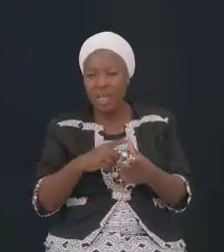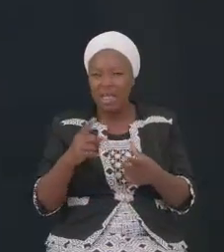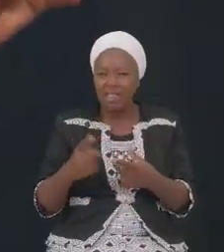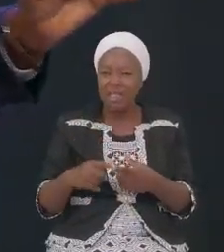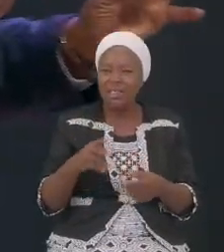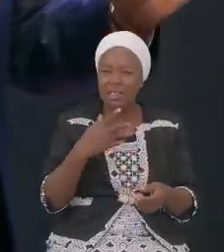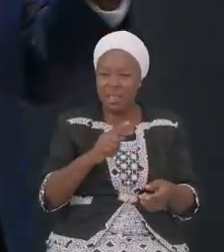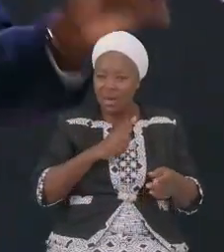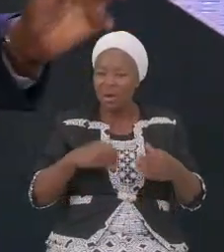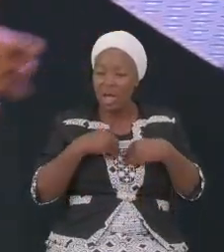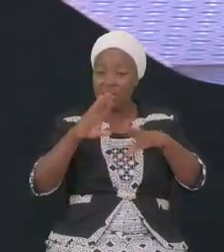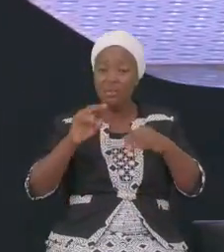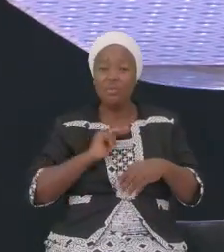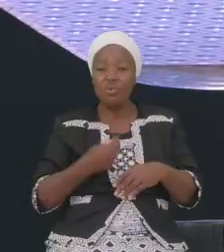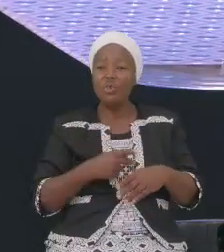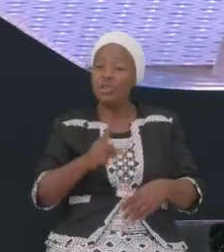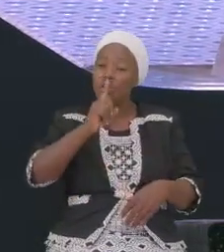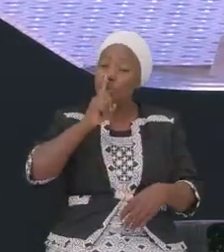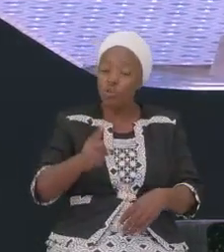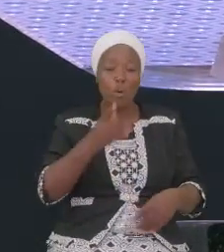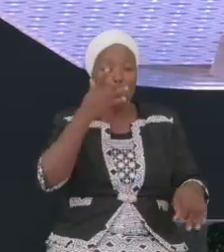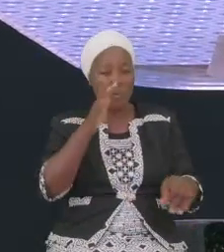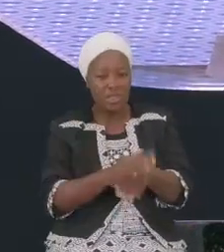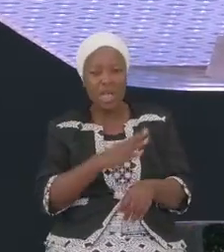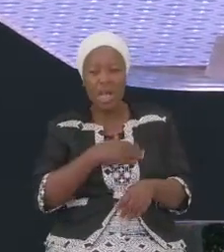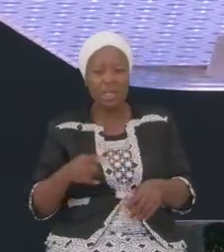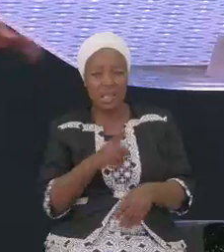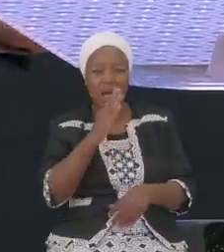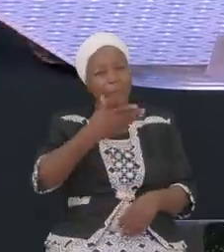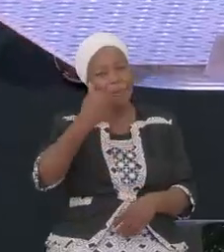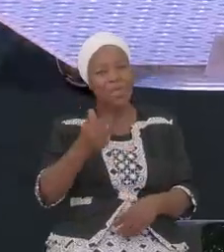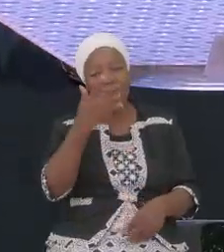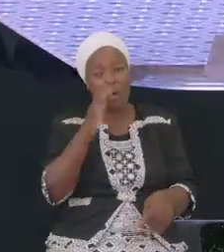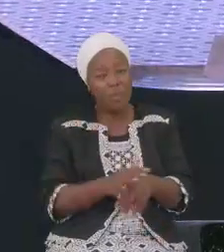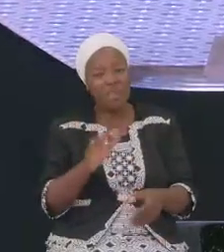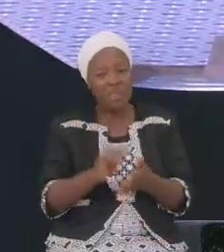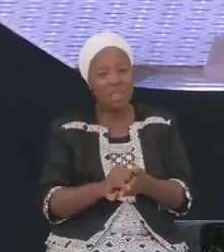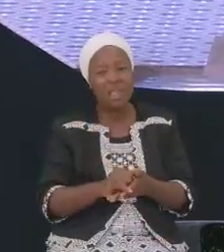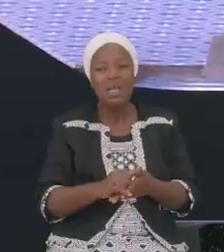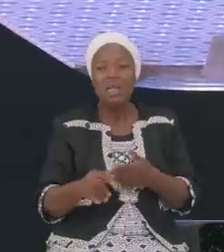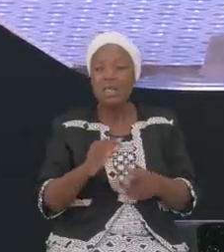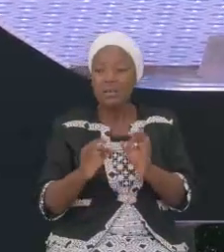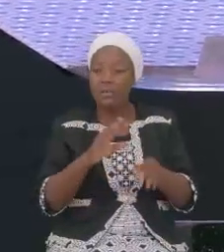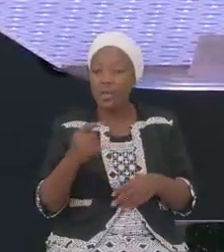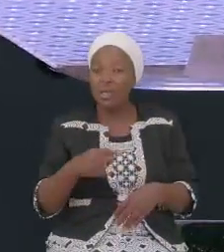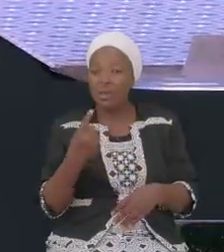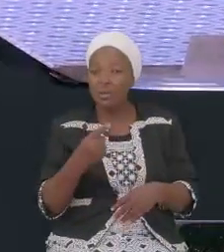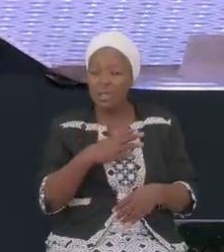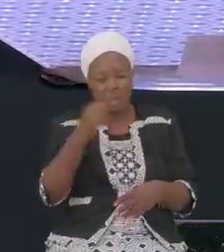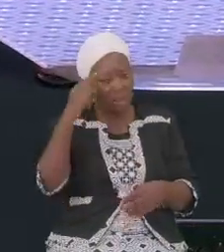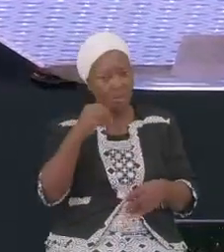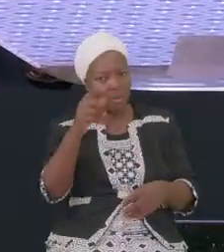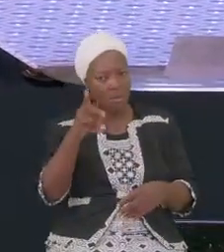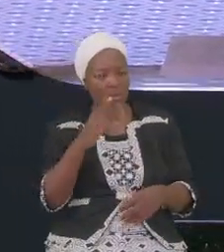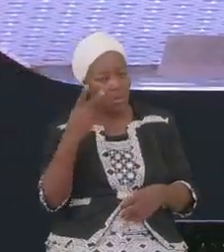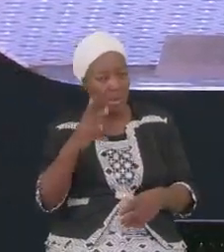has given us definite promises, and they are better promises that you could ever think of in the old covenant. Look at